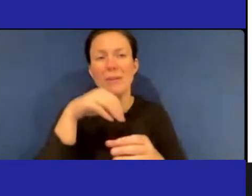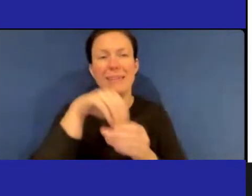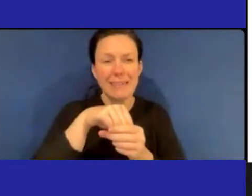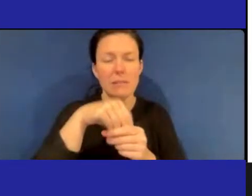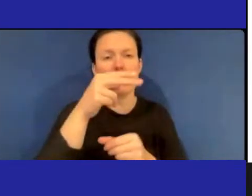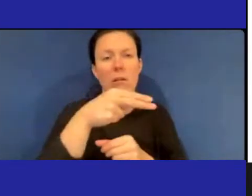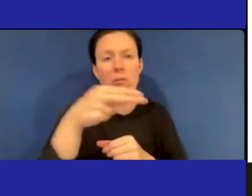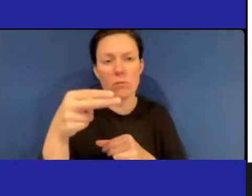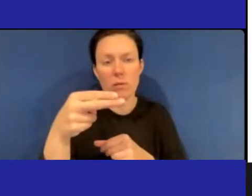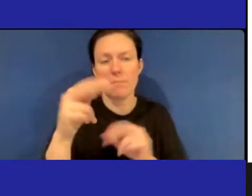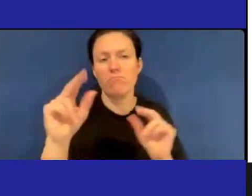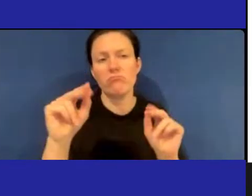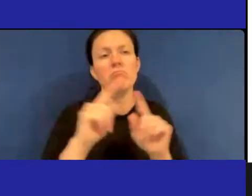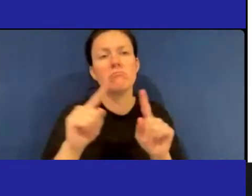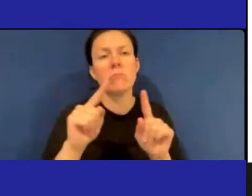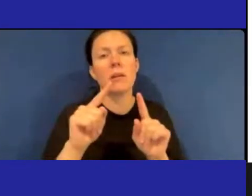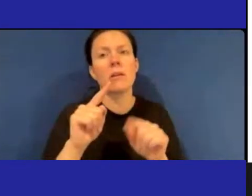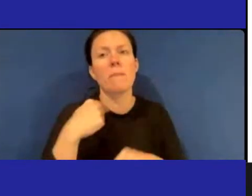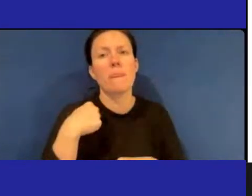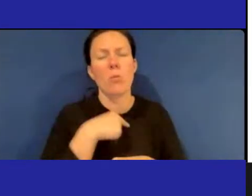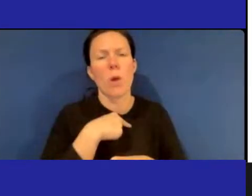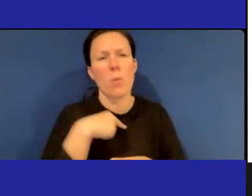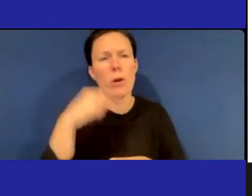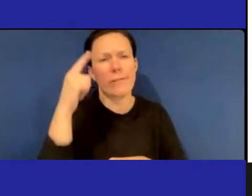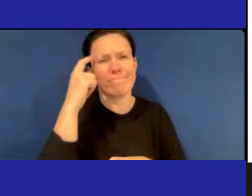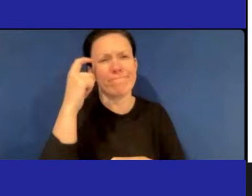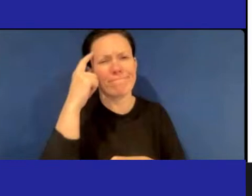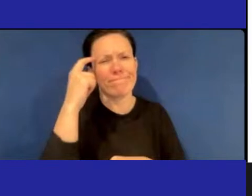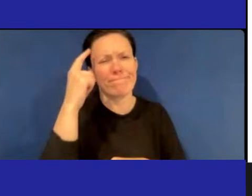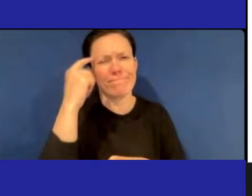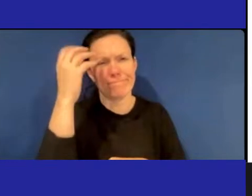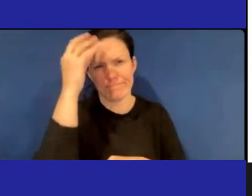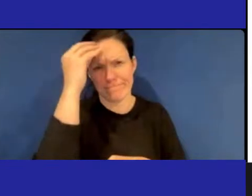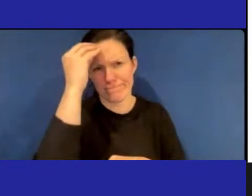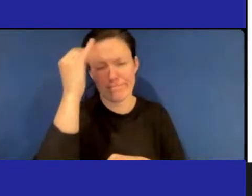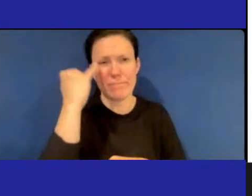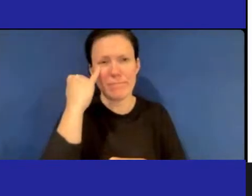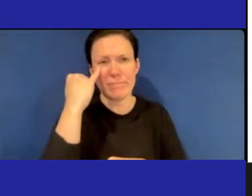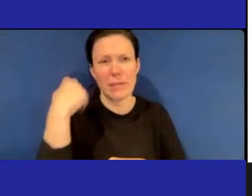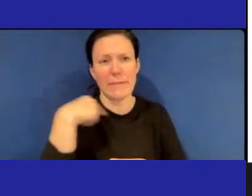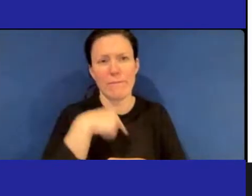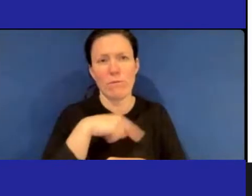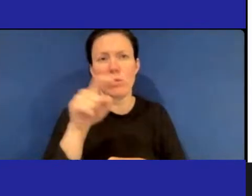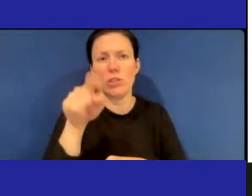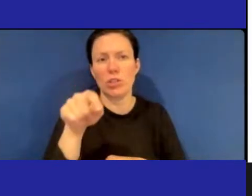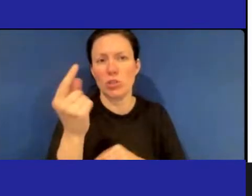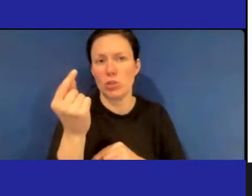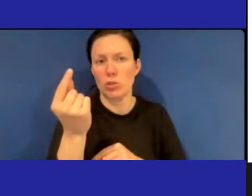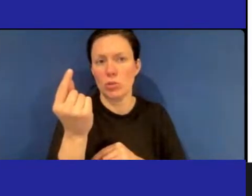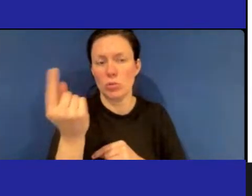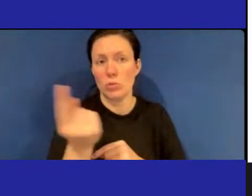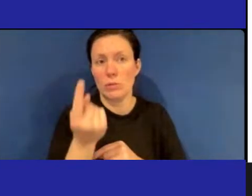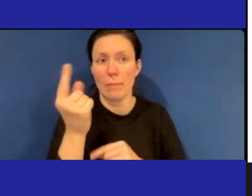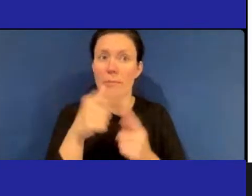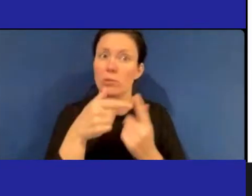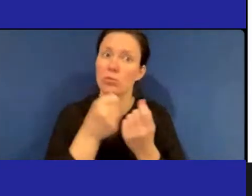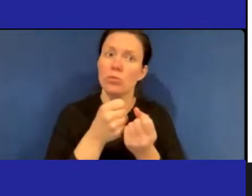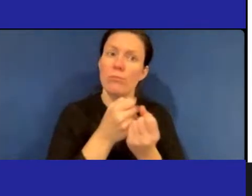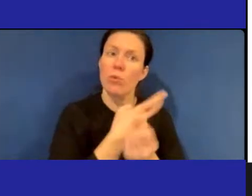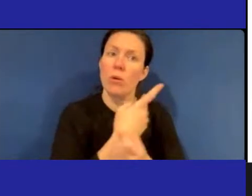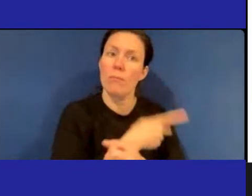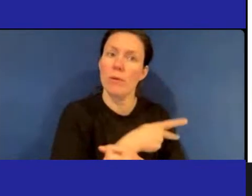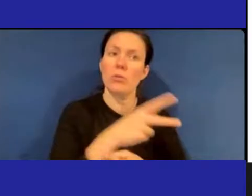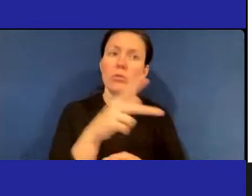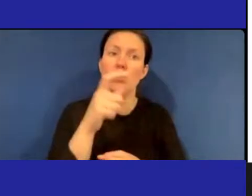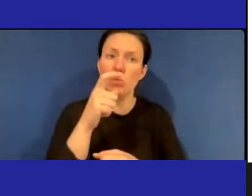were questioning whether or not there was anything that we should be doing to support our patients who are candidates for